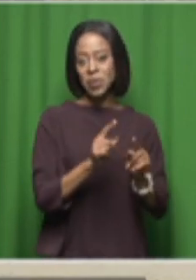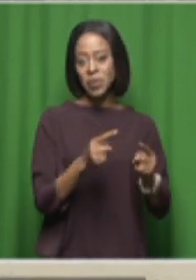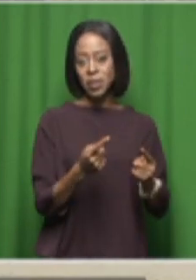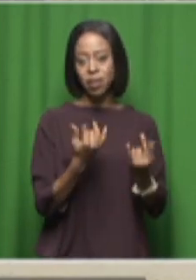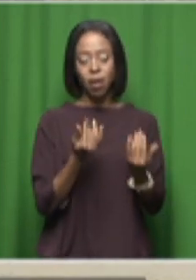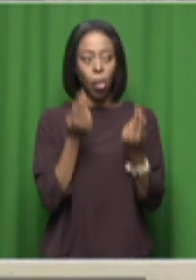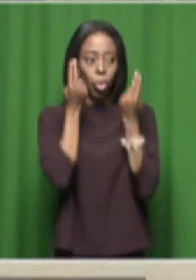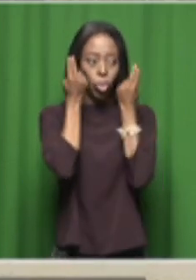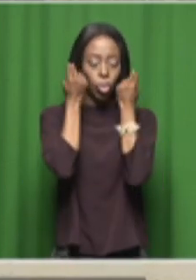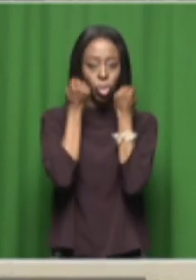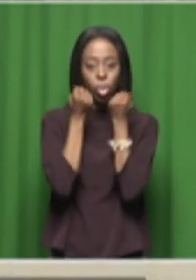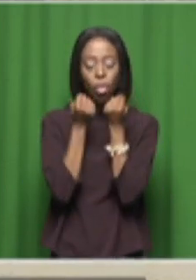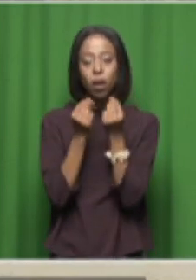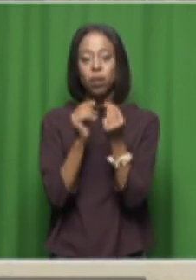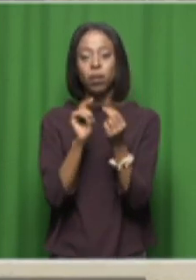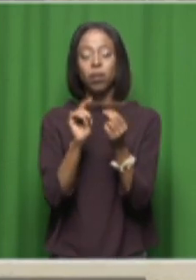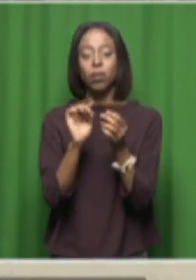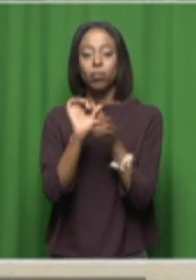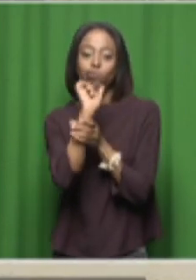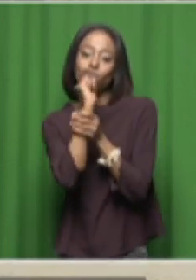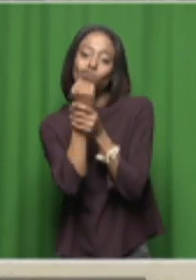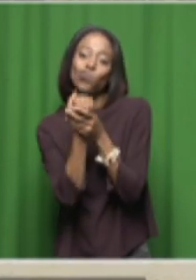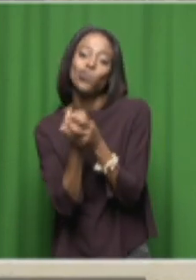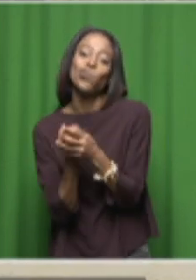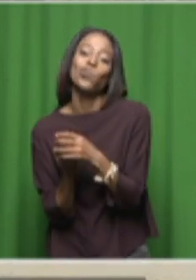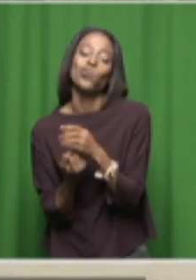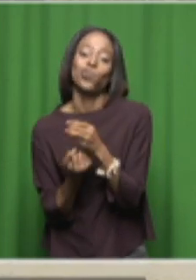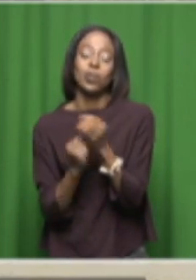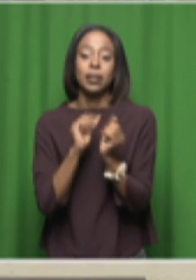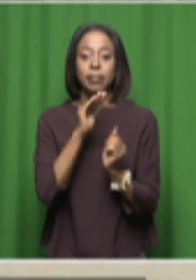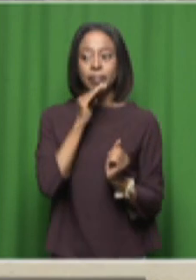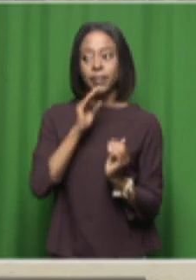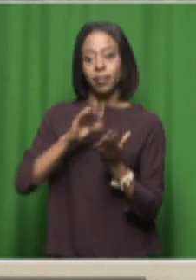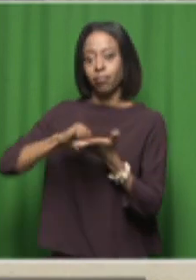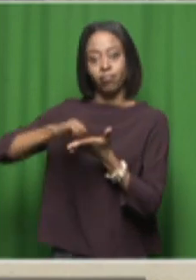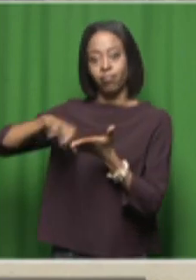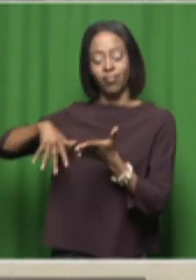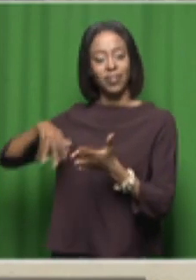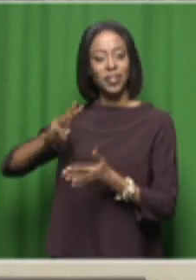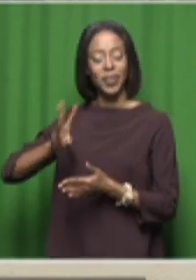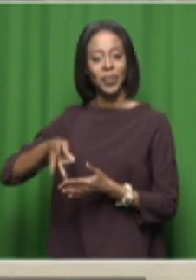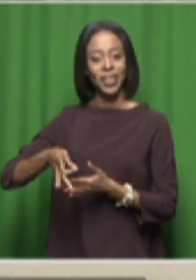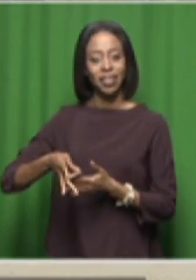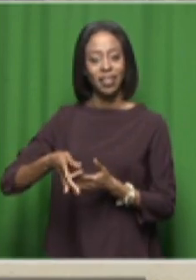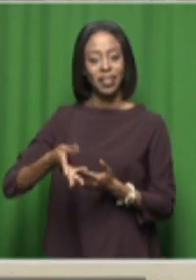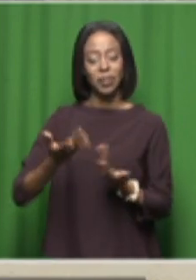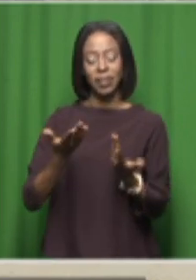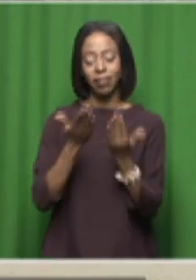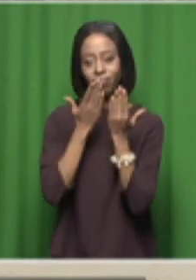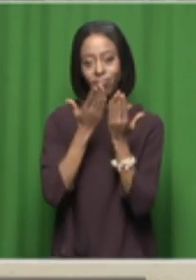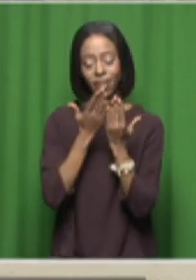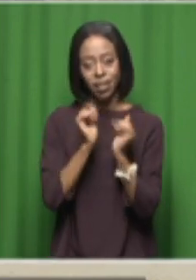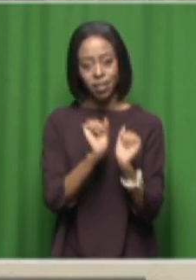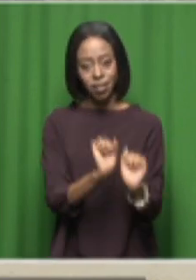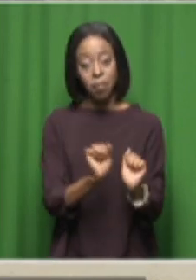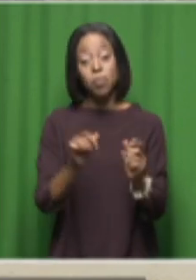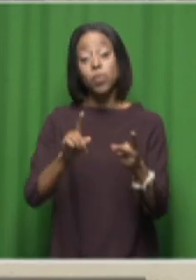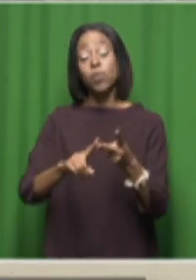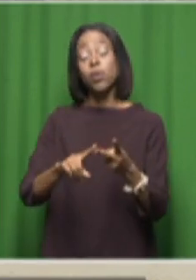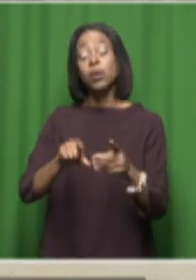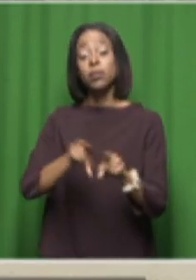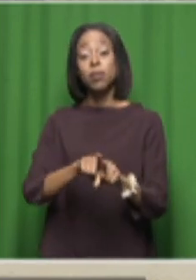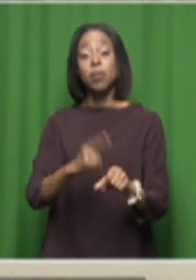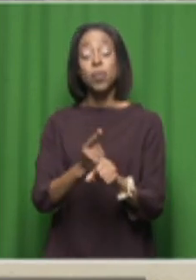very, very alienated, would not be able to, and of course is going to be left behind with the academic studies. You also